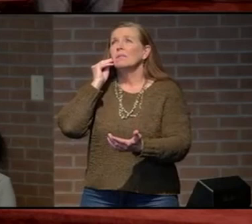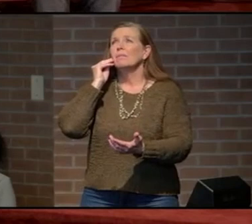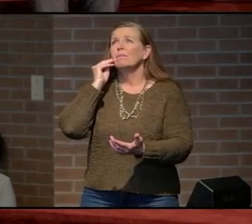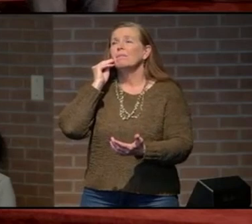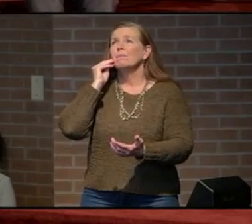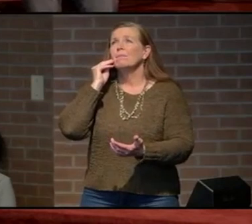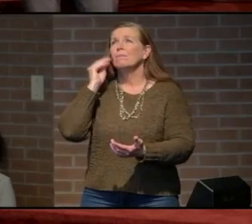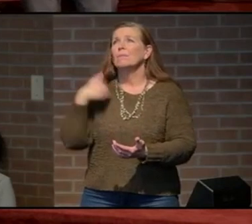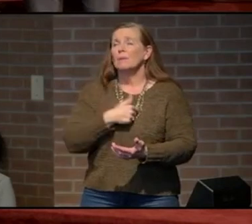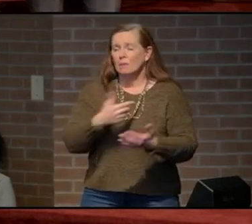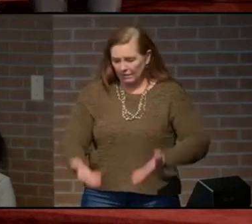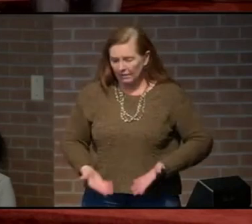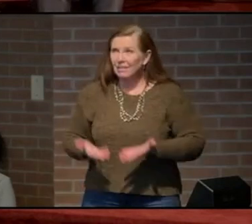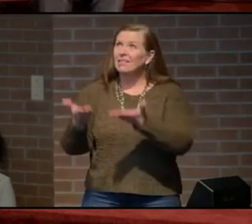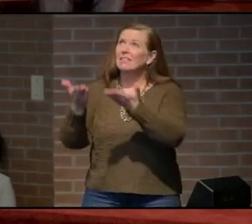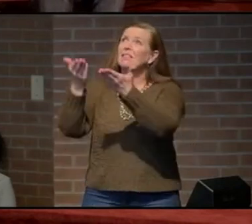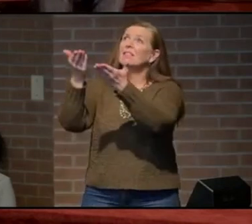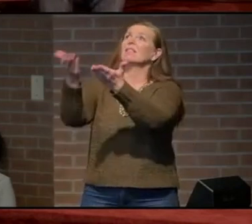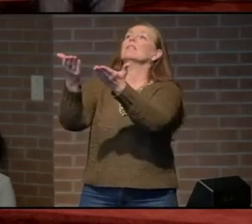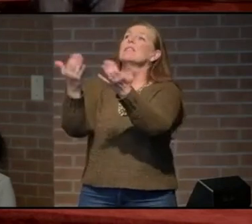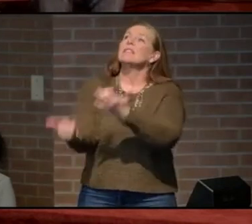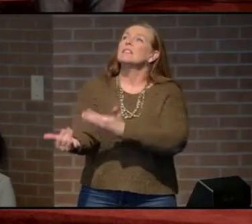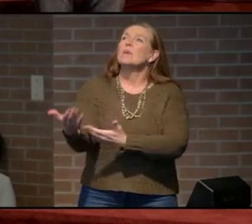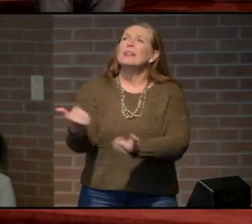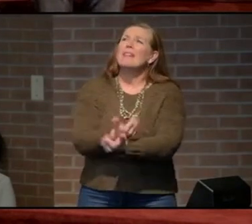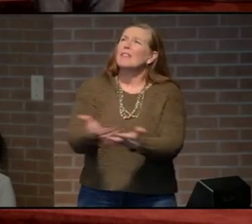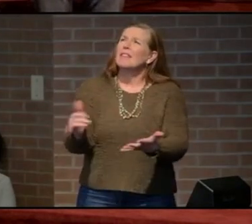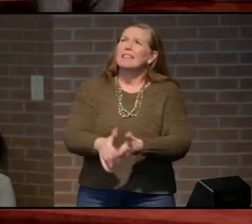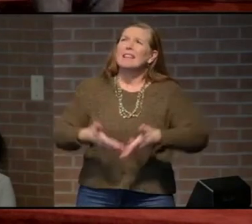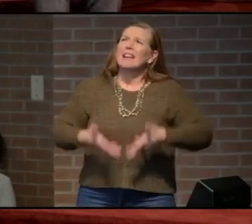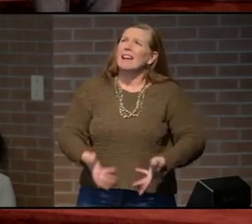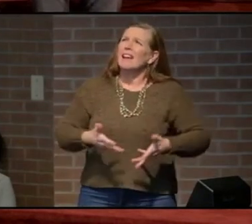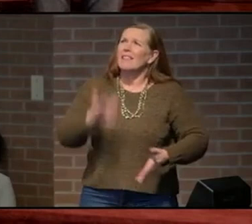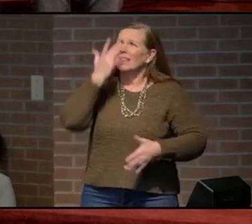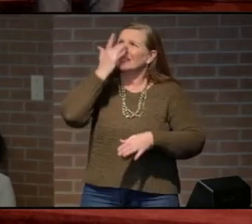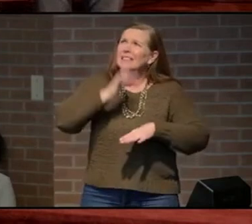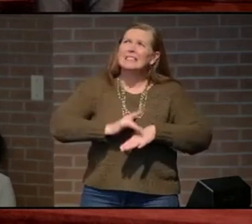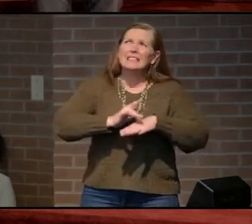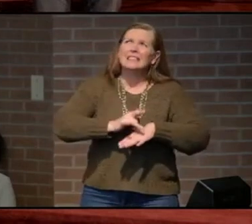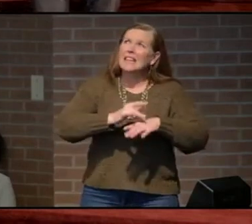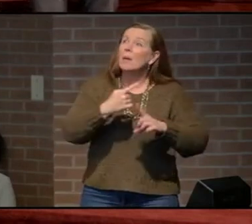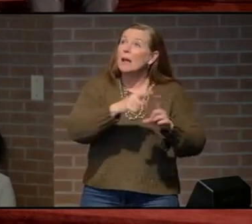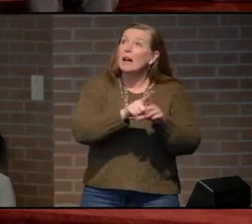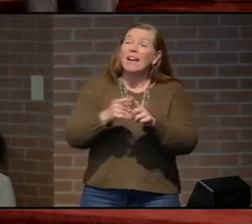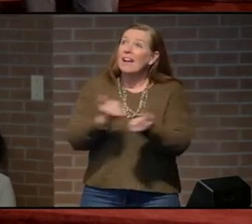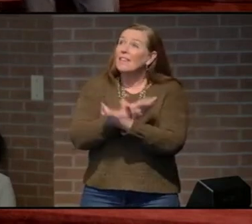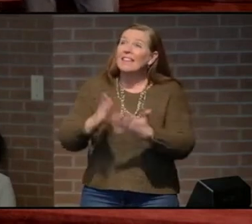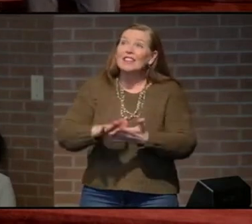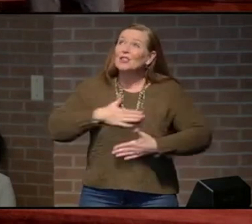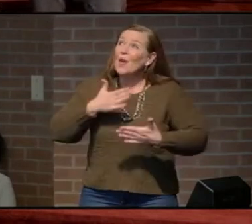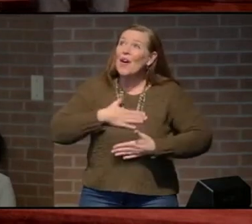So we lift those up this morning. We lift up everything that is heavy and everything that brings us joy in these moments of